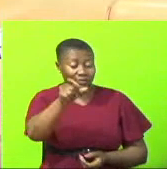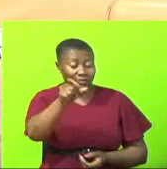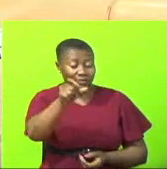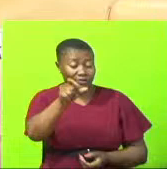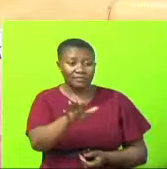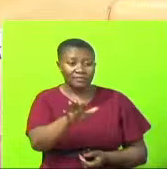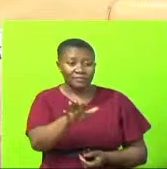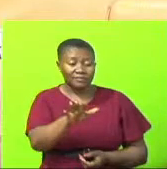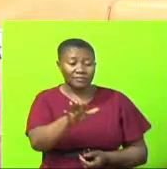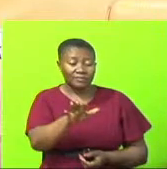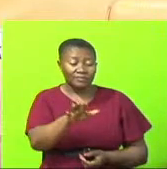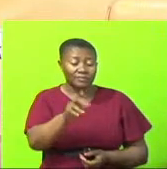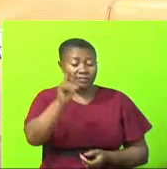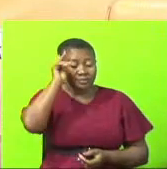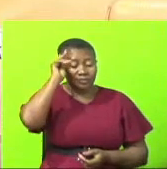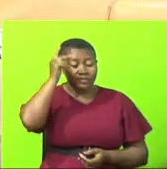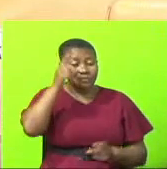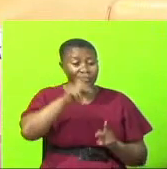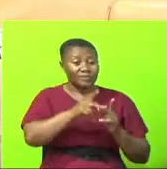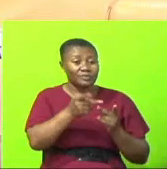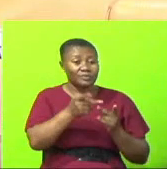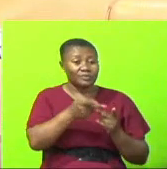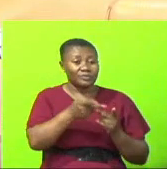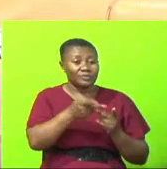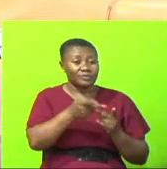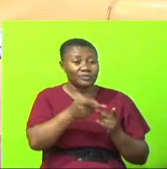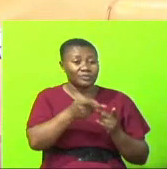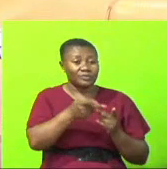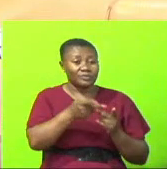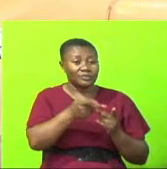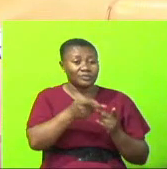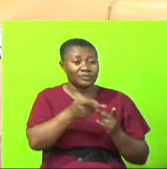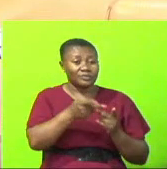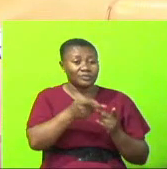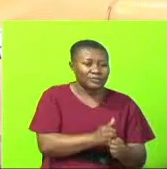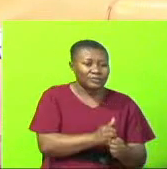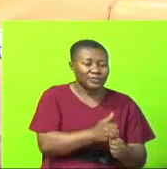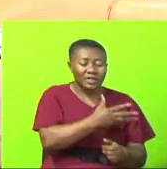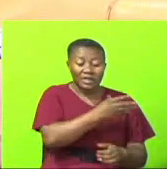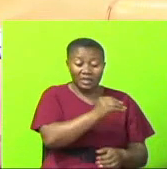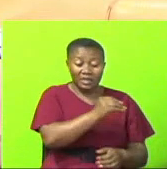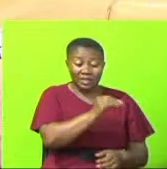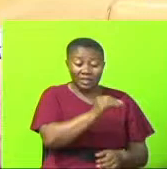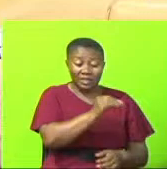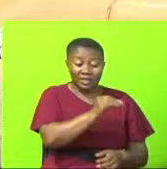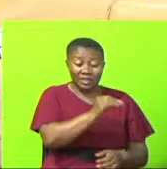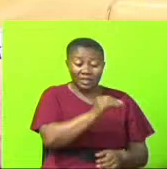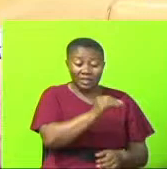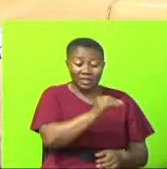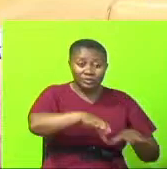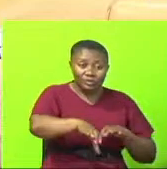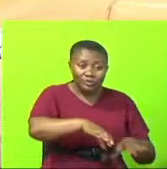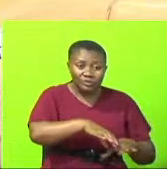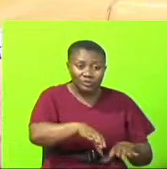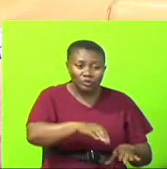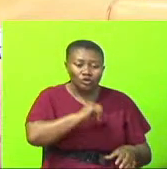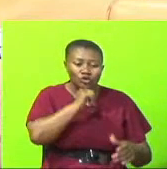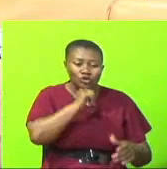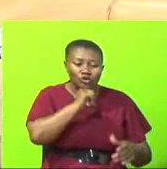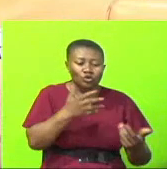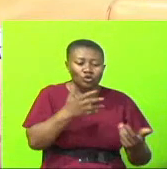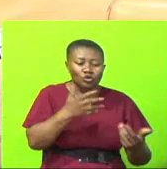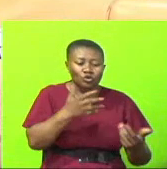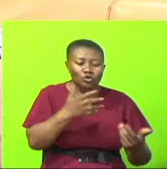of a political party shall conform to democratic principles, and its actions and purposes shall not contravene or